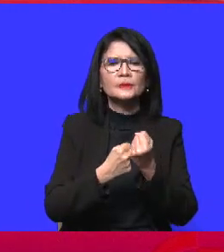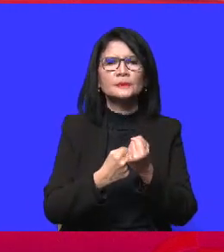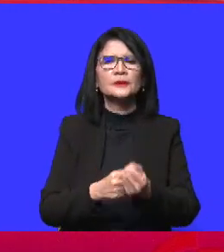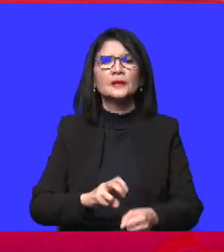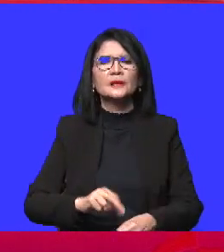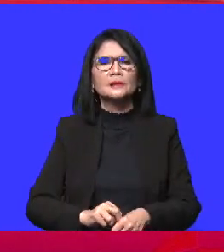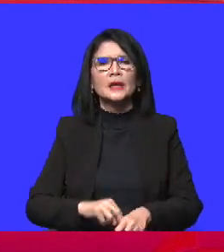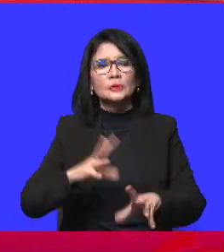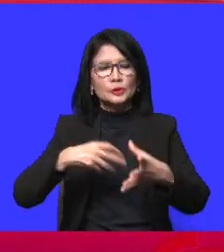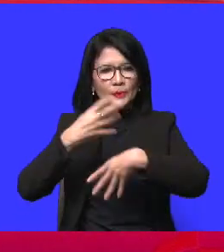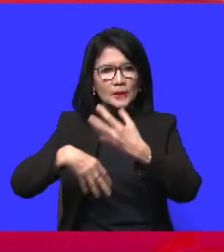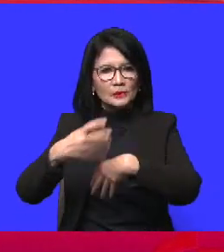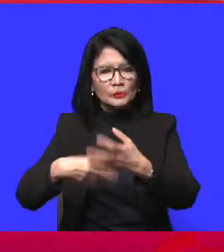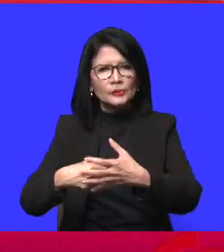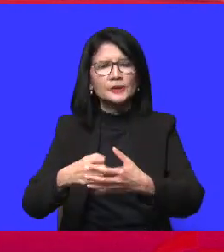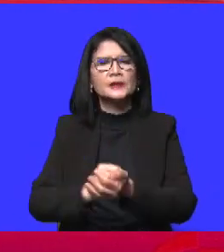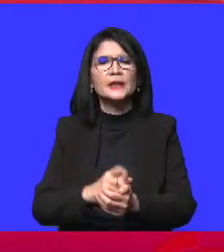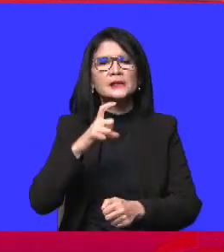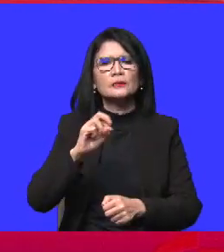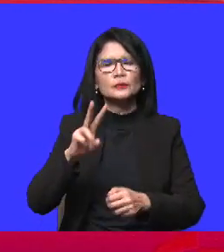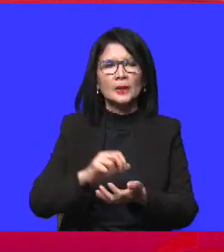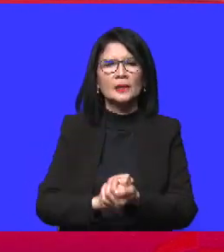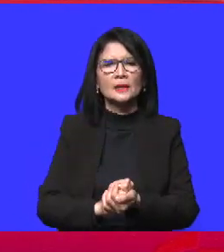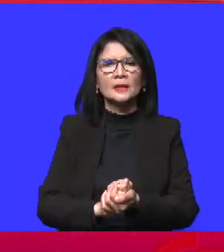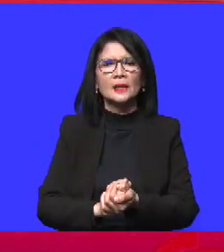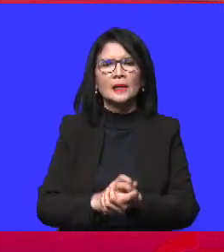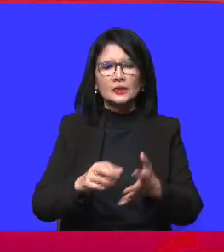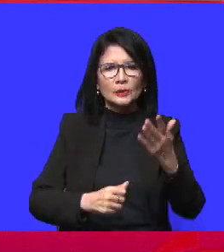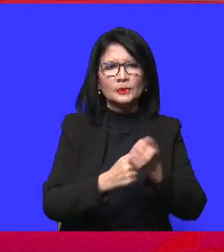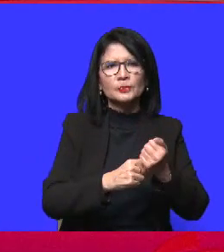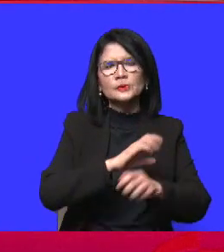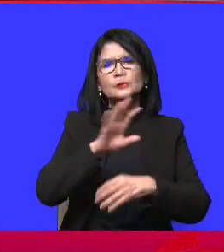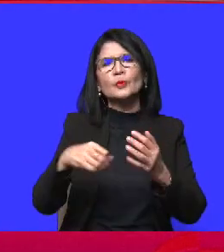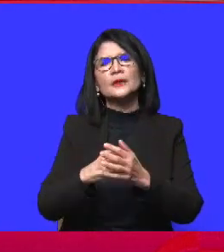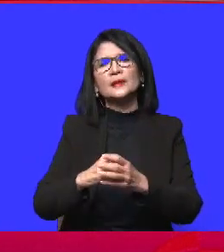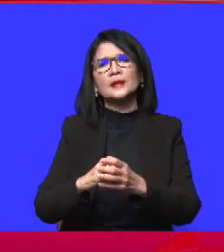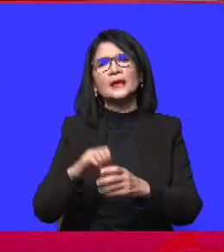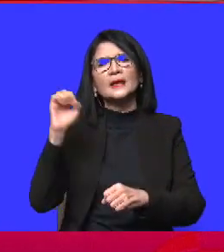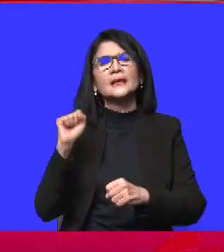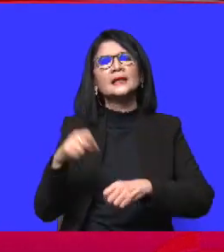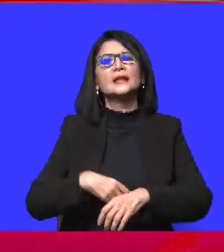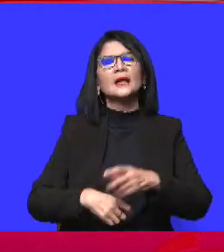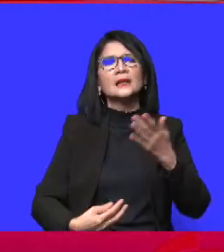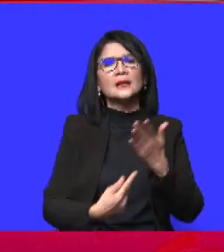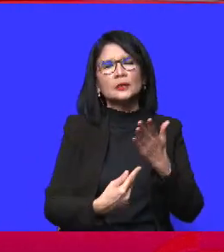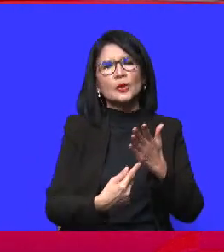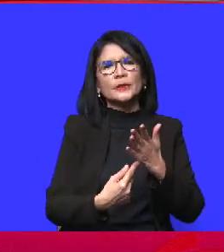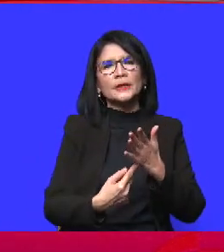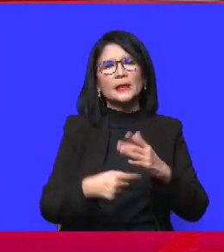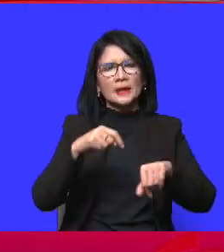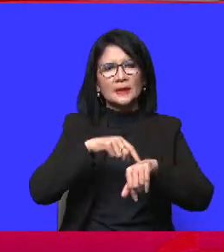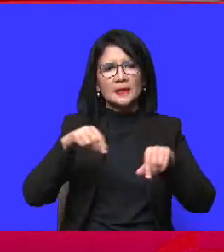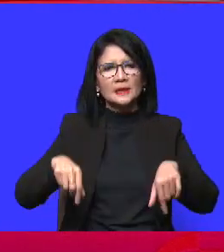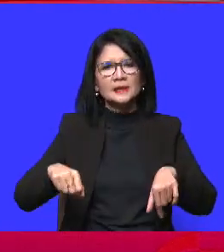decarbonize their industry. We are trying to help them to speed up their transition to green energy and technology. And our Just Energy